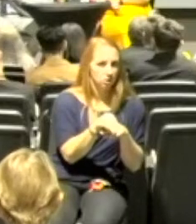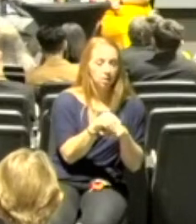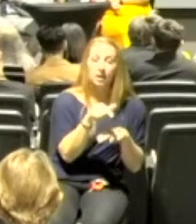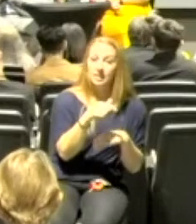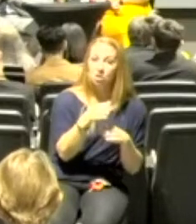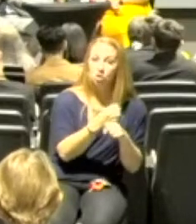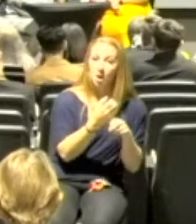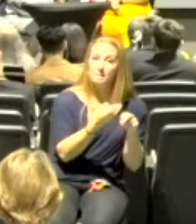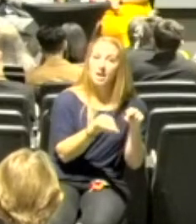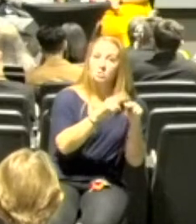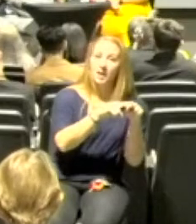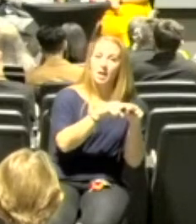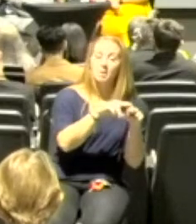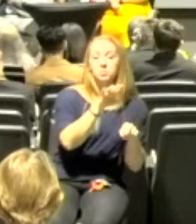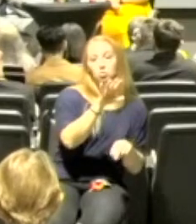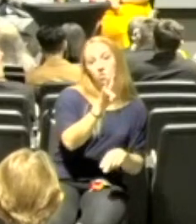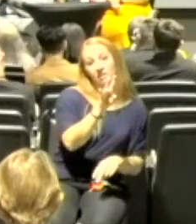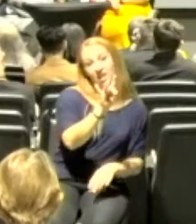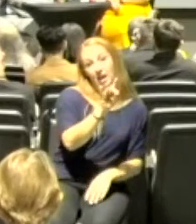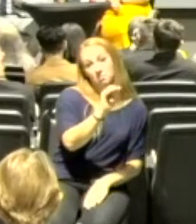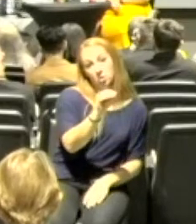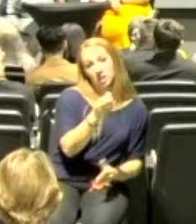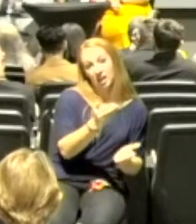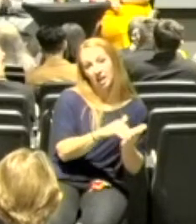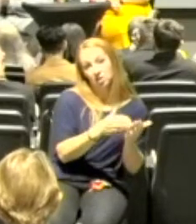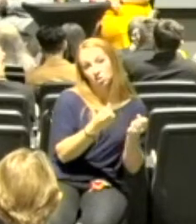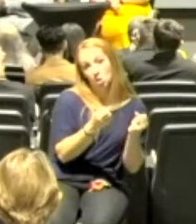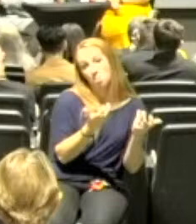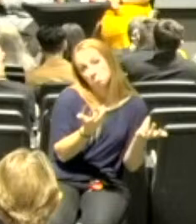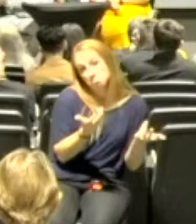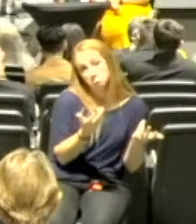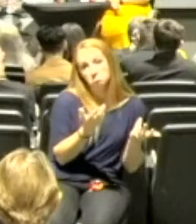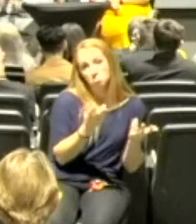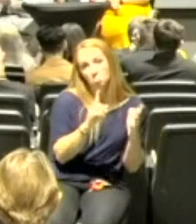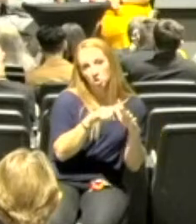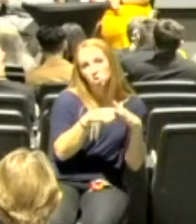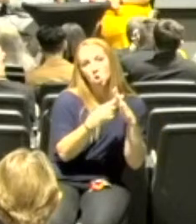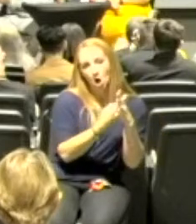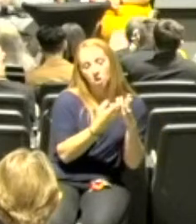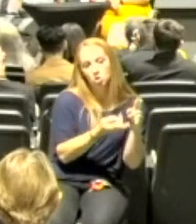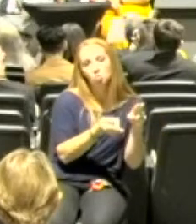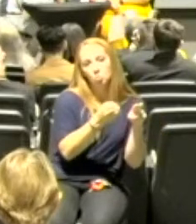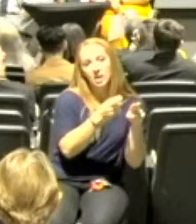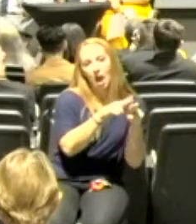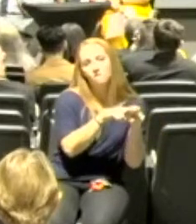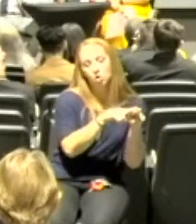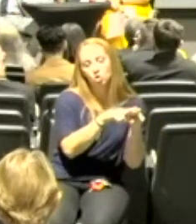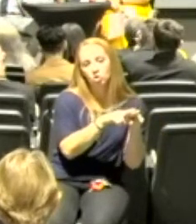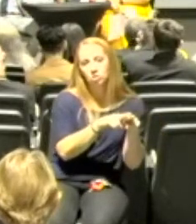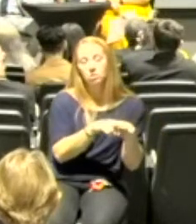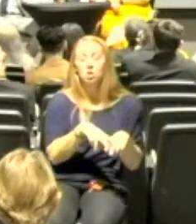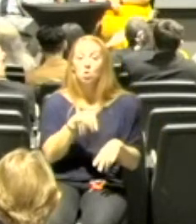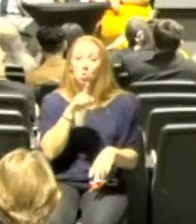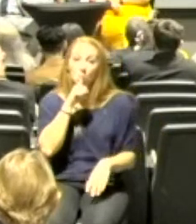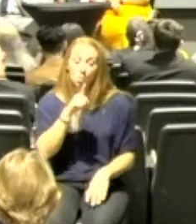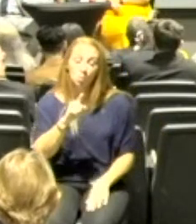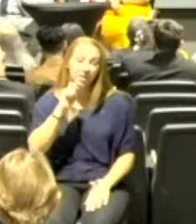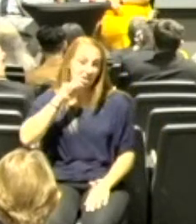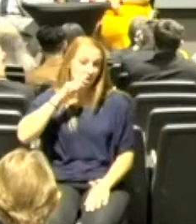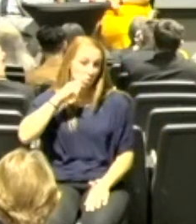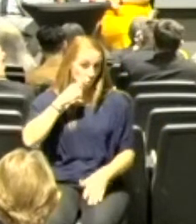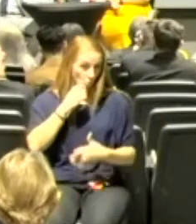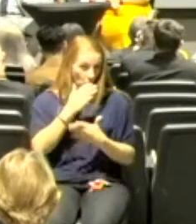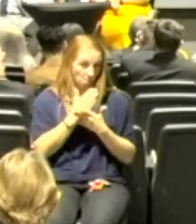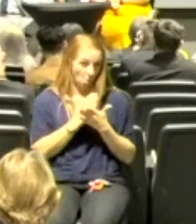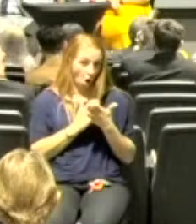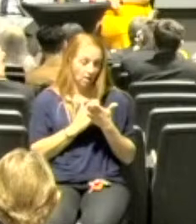this year it bounced back up to 78%. Again, so we're already starting to recover and our students are starting to recover. And the really cool thing